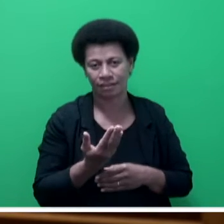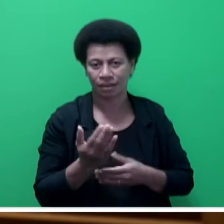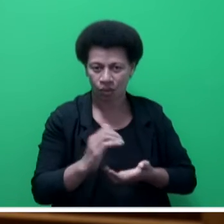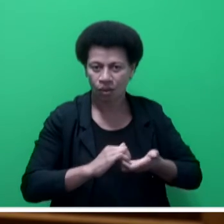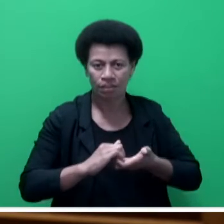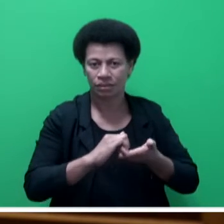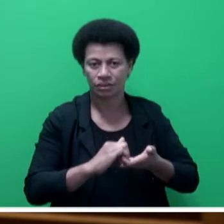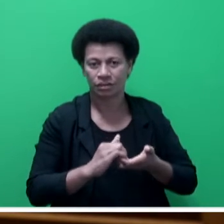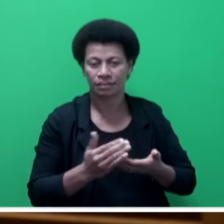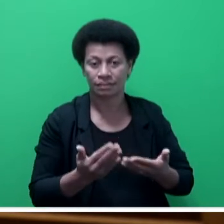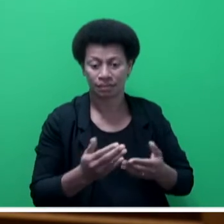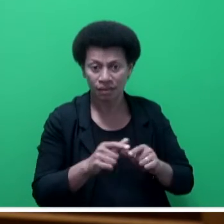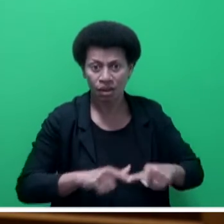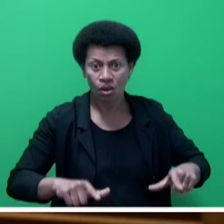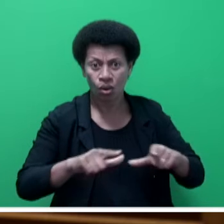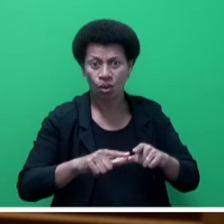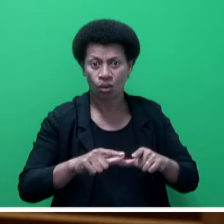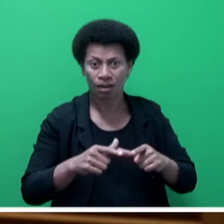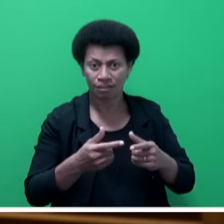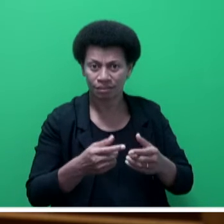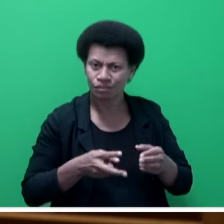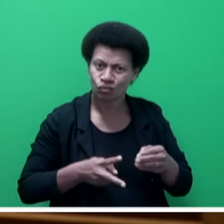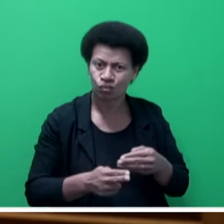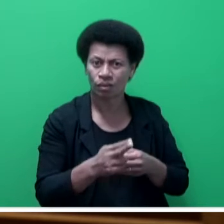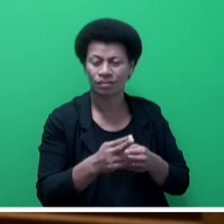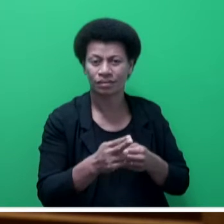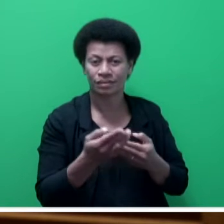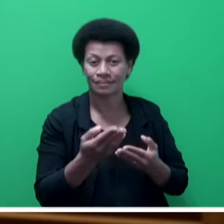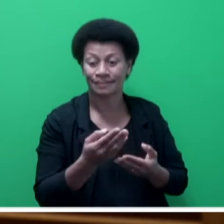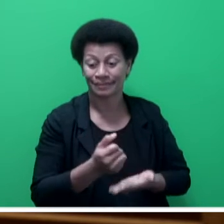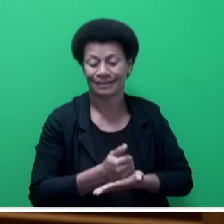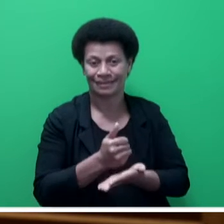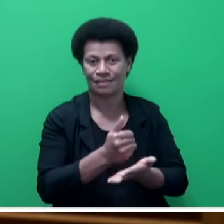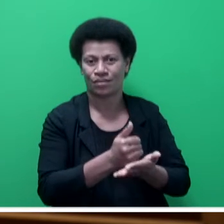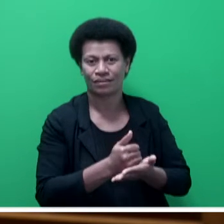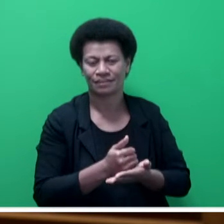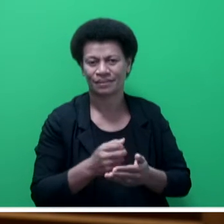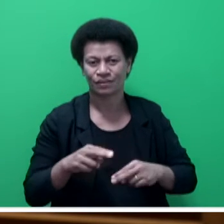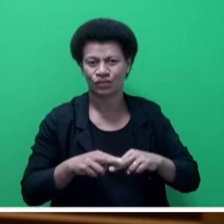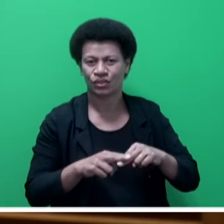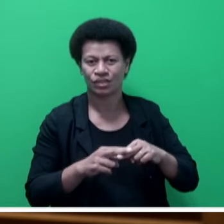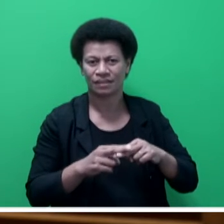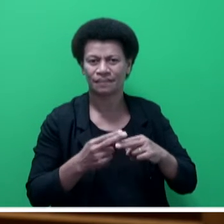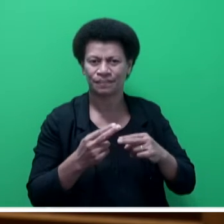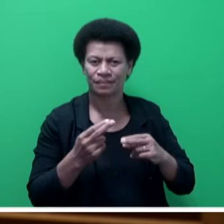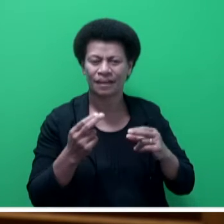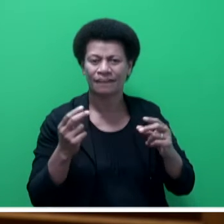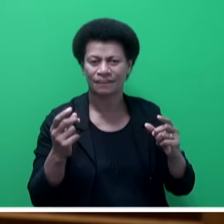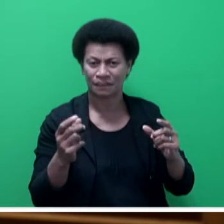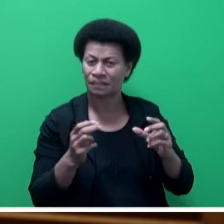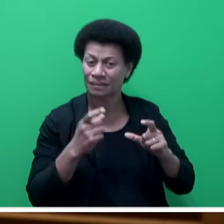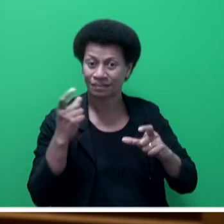the launch of the local event fund, sir, we have supported events including the Fiji Festival in Suva, the Namosi